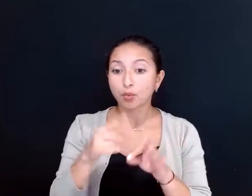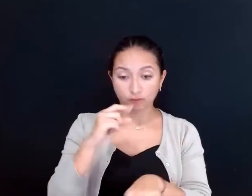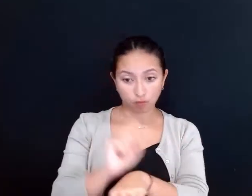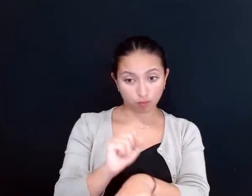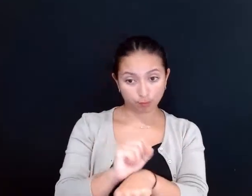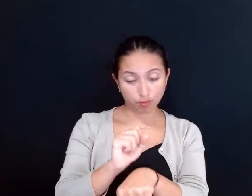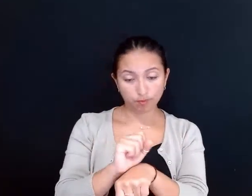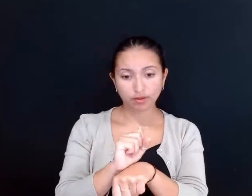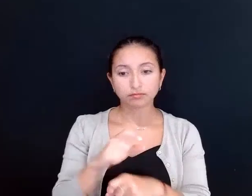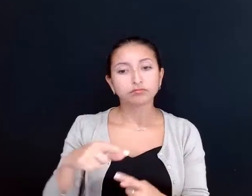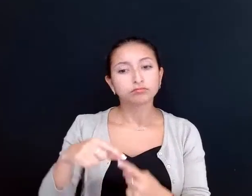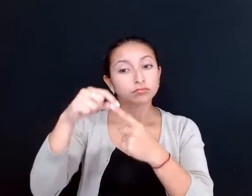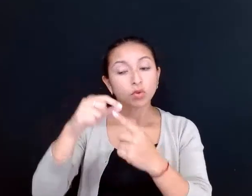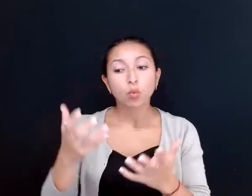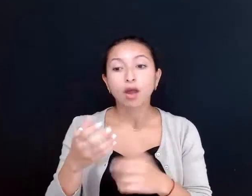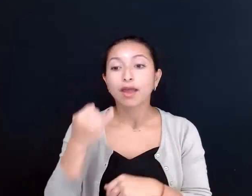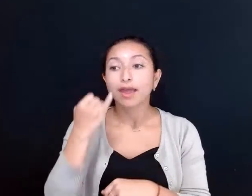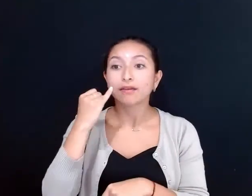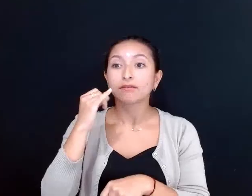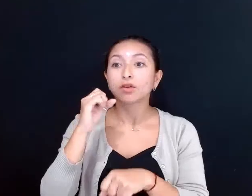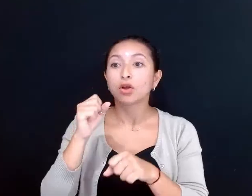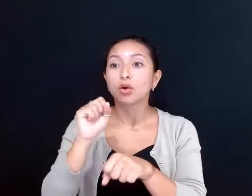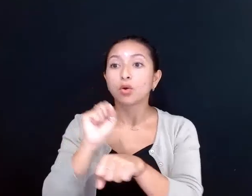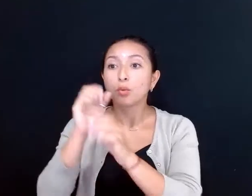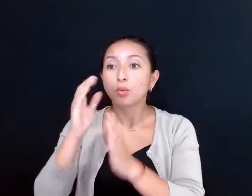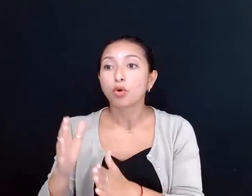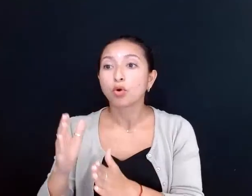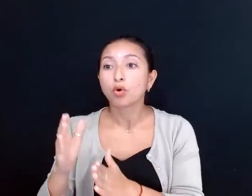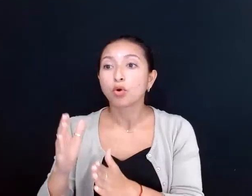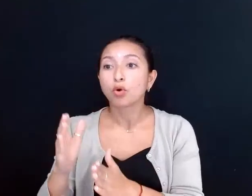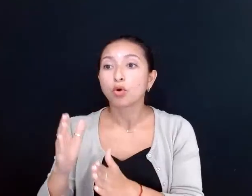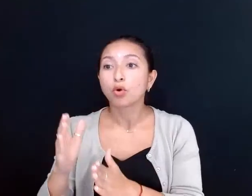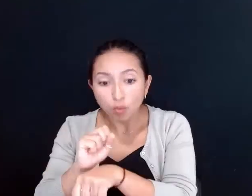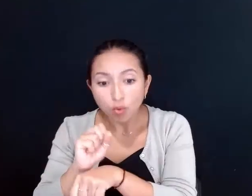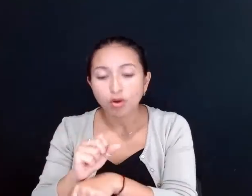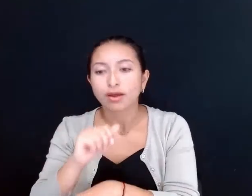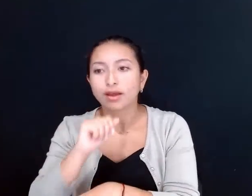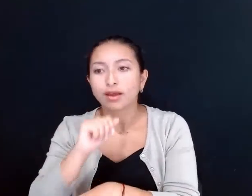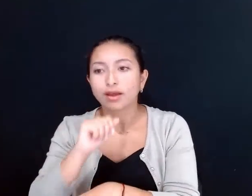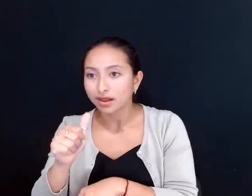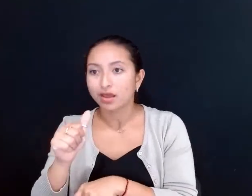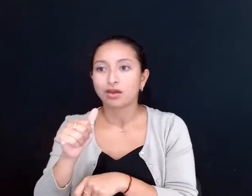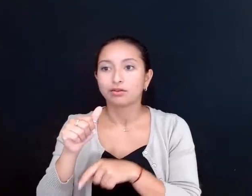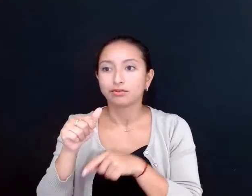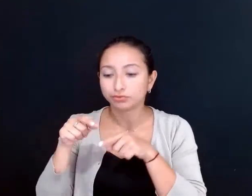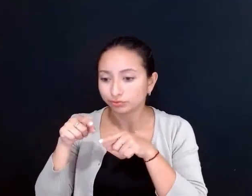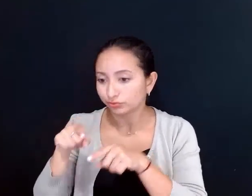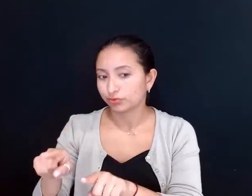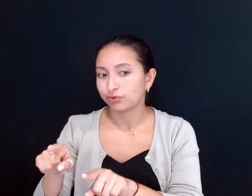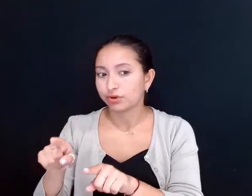is individuals working and not saving for retirement can actually contribute more than the annual contribution limit